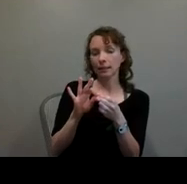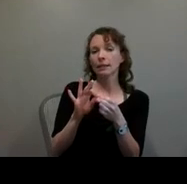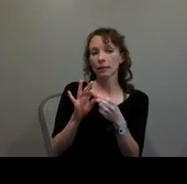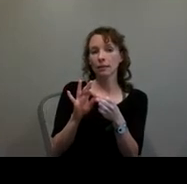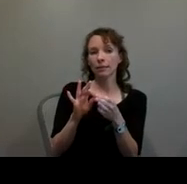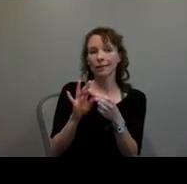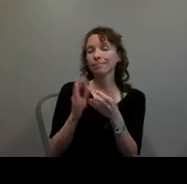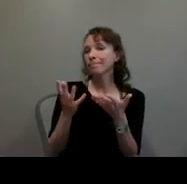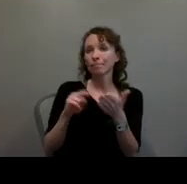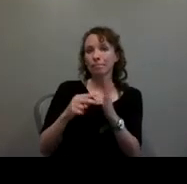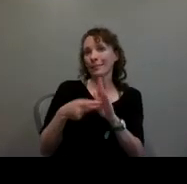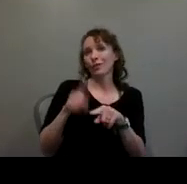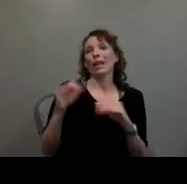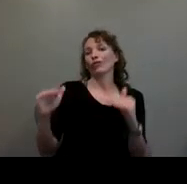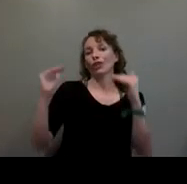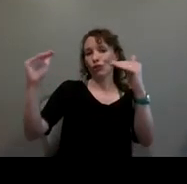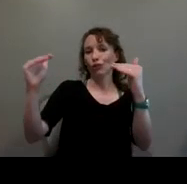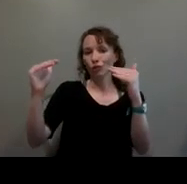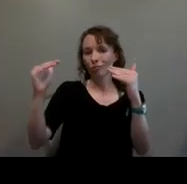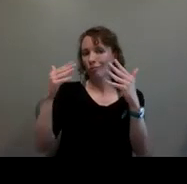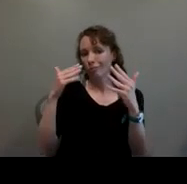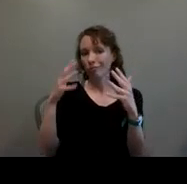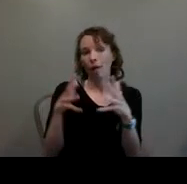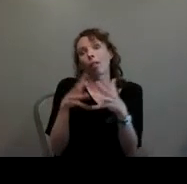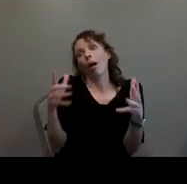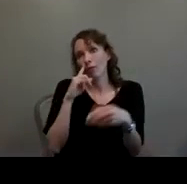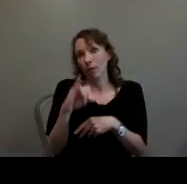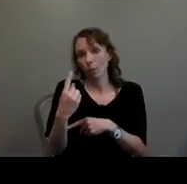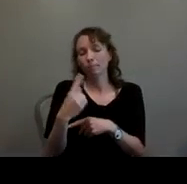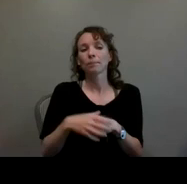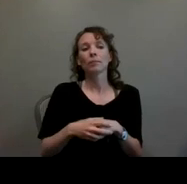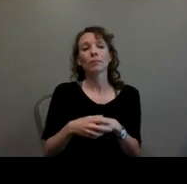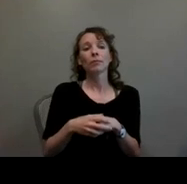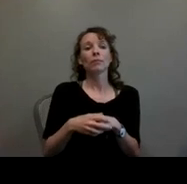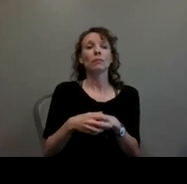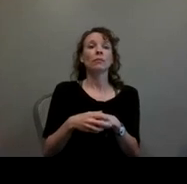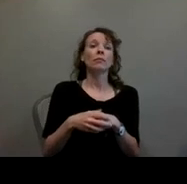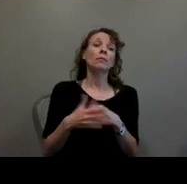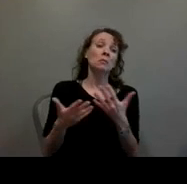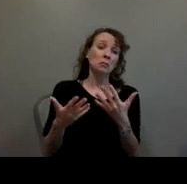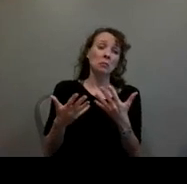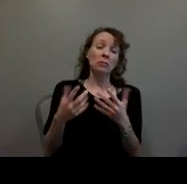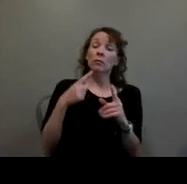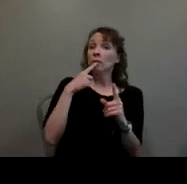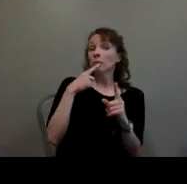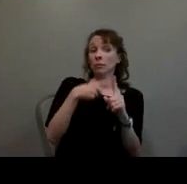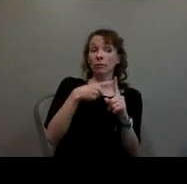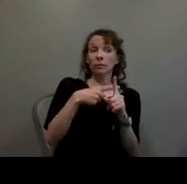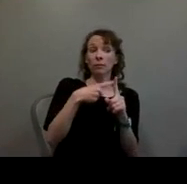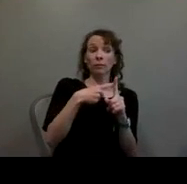you won't be able to enrich substantially for it. The pros of using